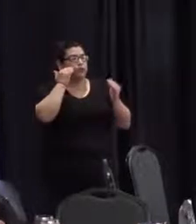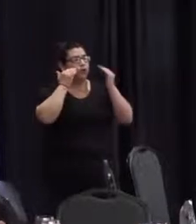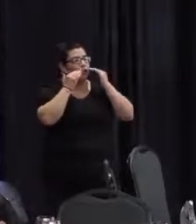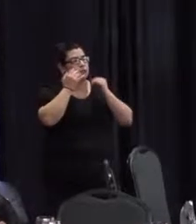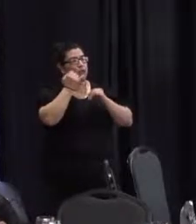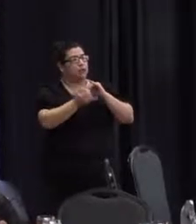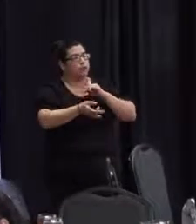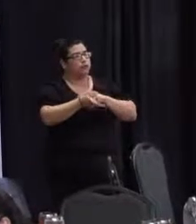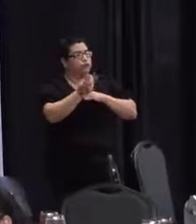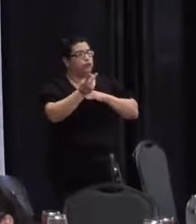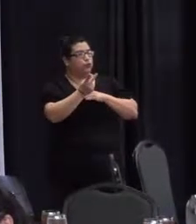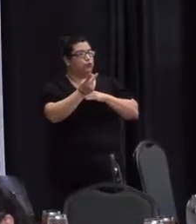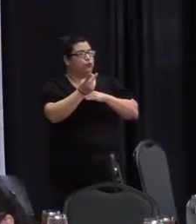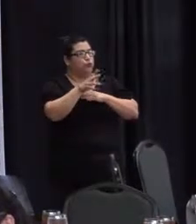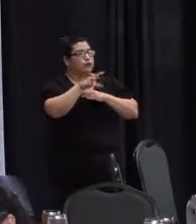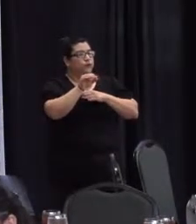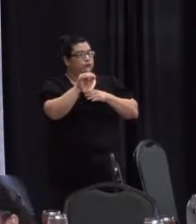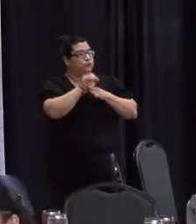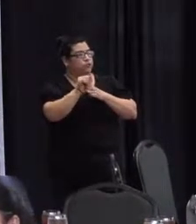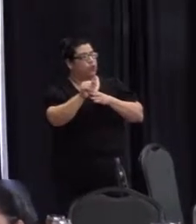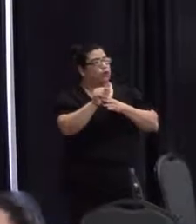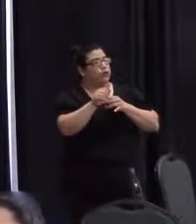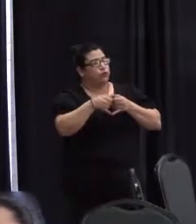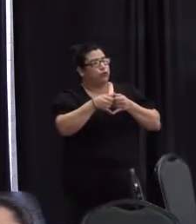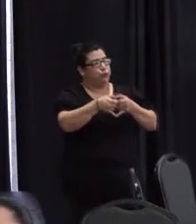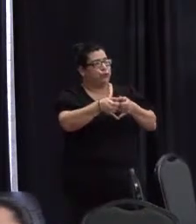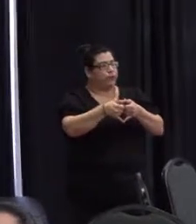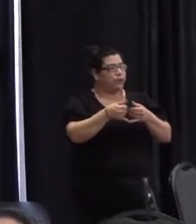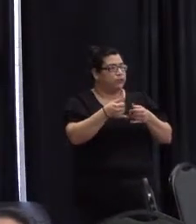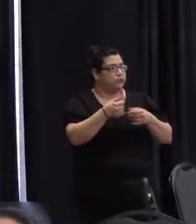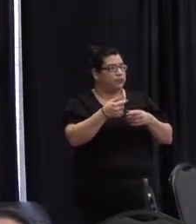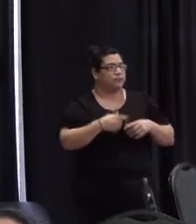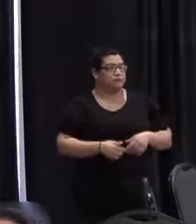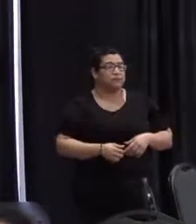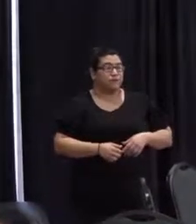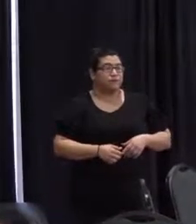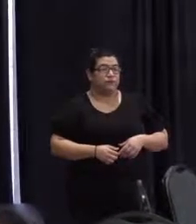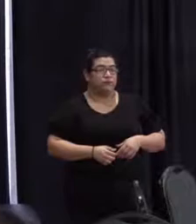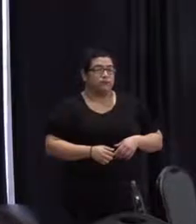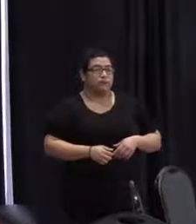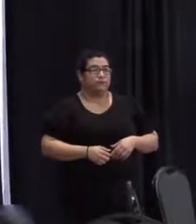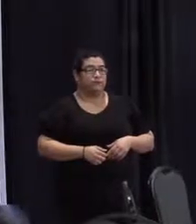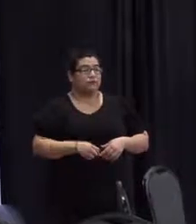last 2 $50 door prize from Amazon. All right.